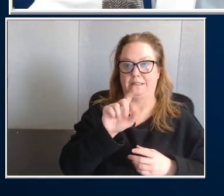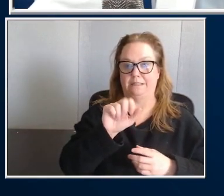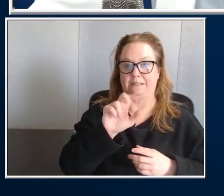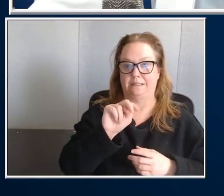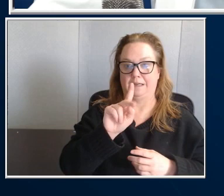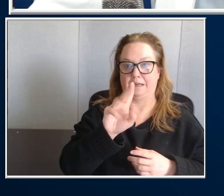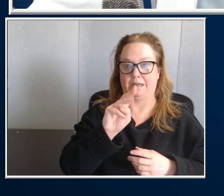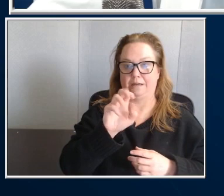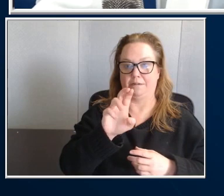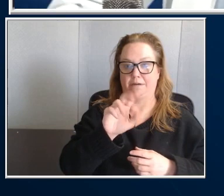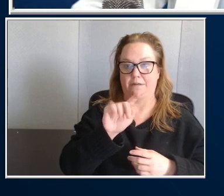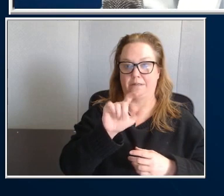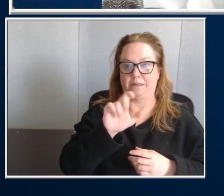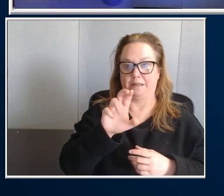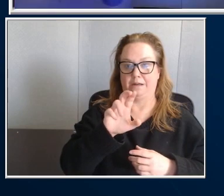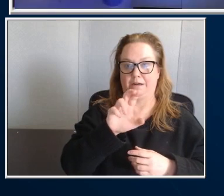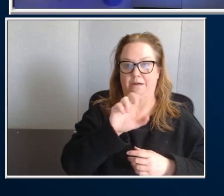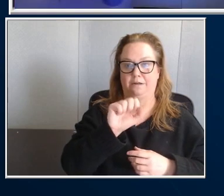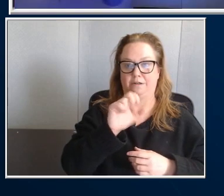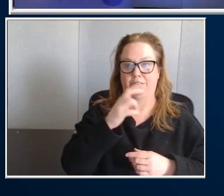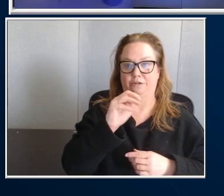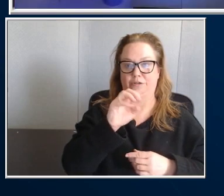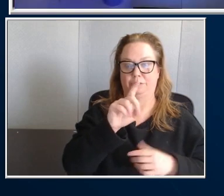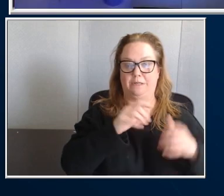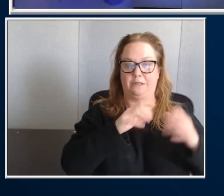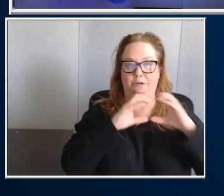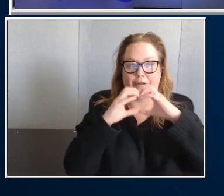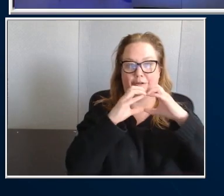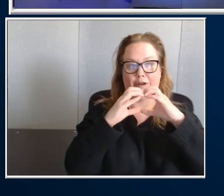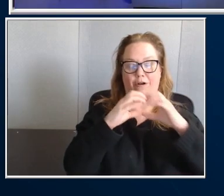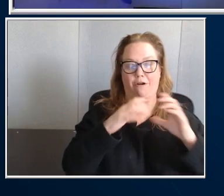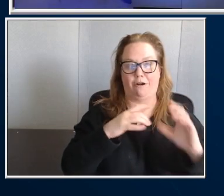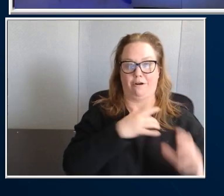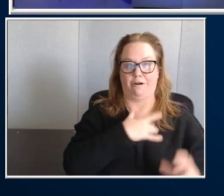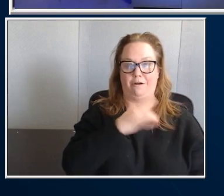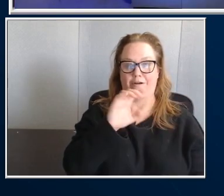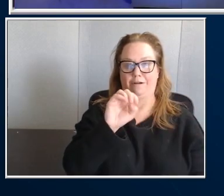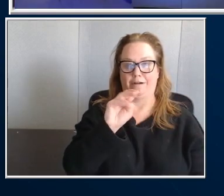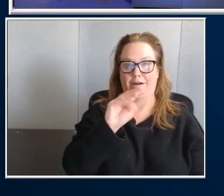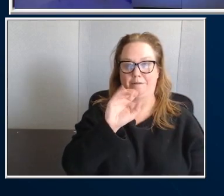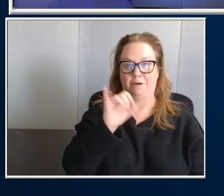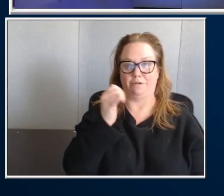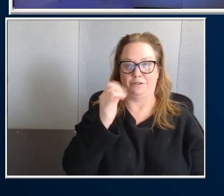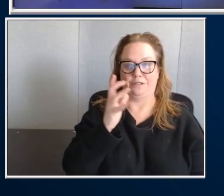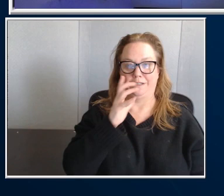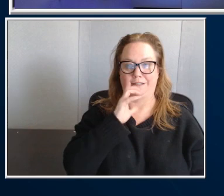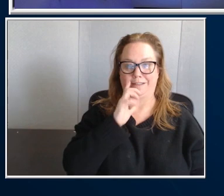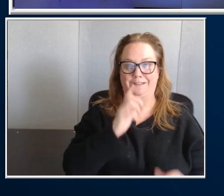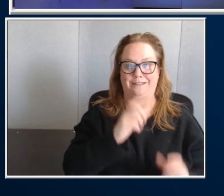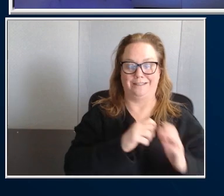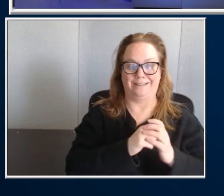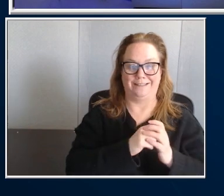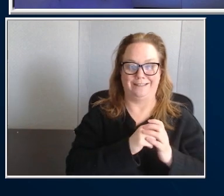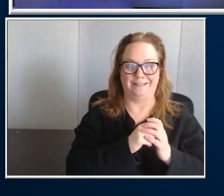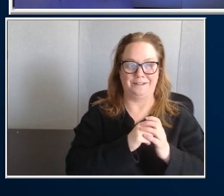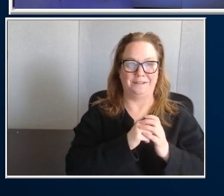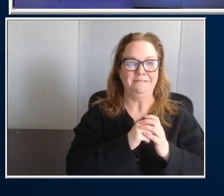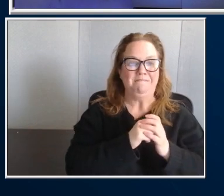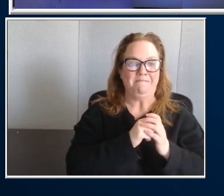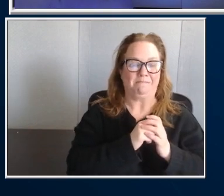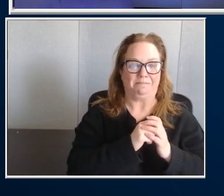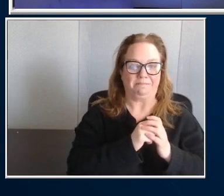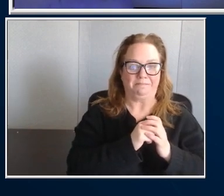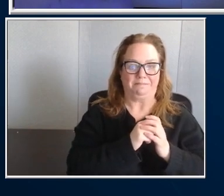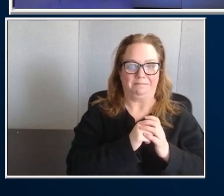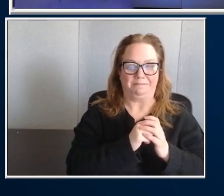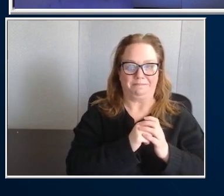Taylor, not Schmidt, because he gets enough love. Here are your little heart emojis from me. Straight from me to you, okay? Our big